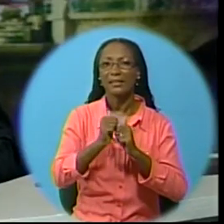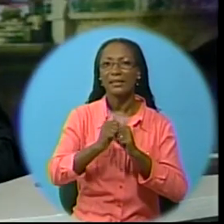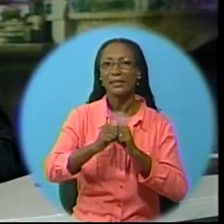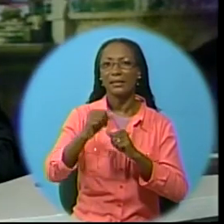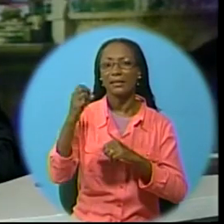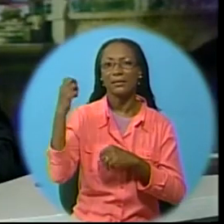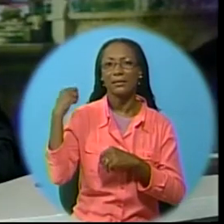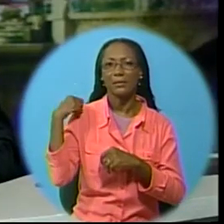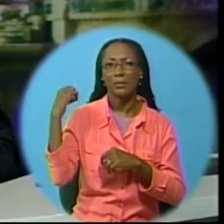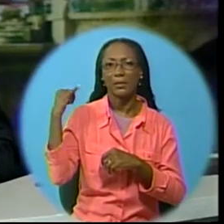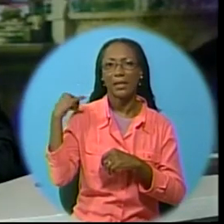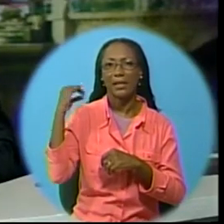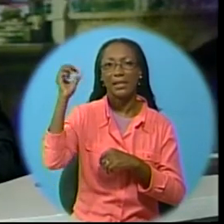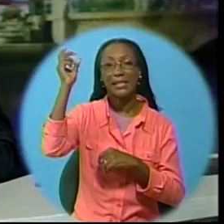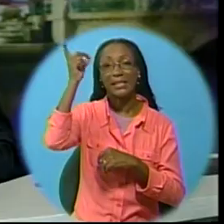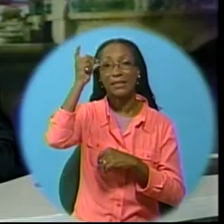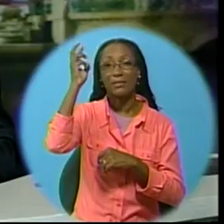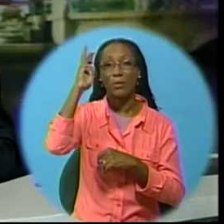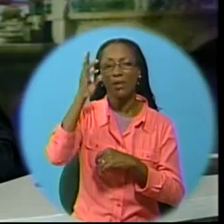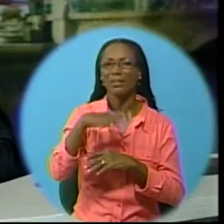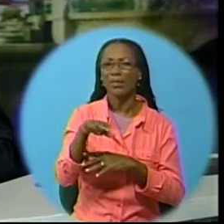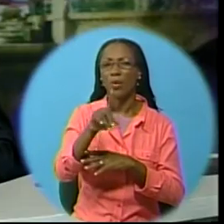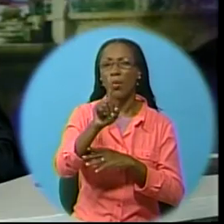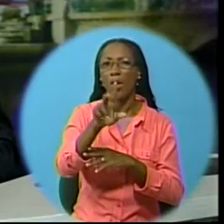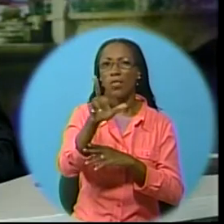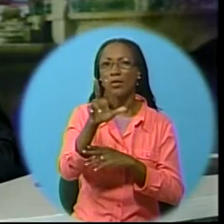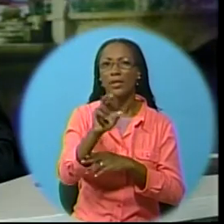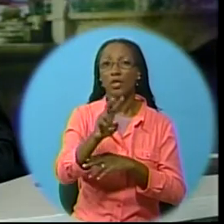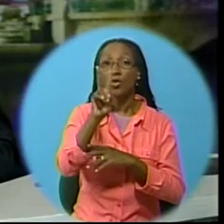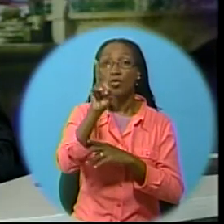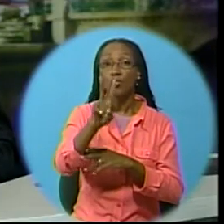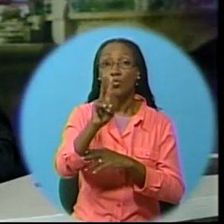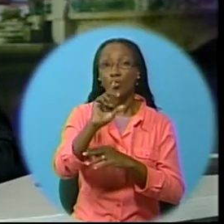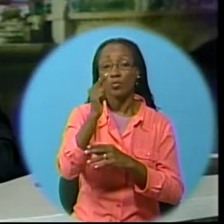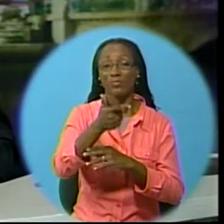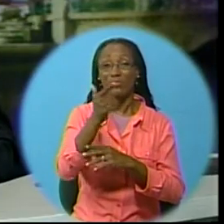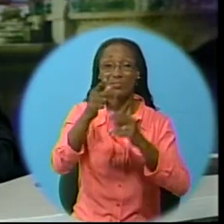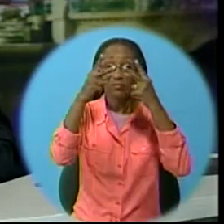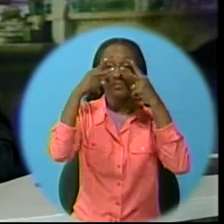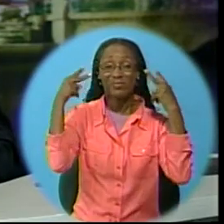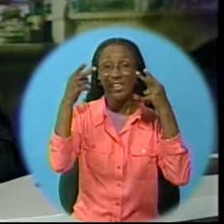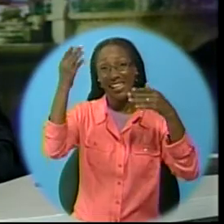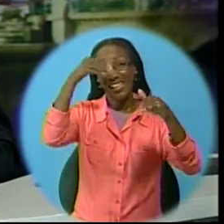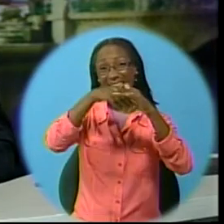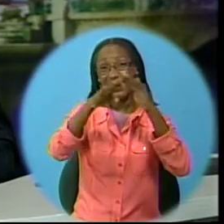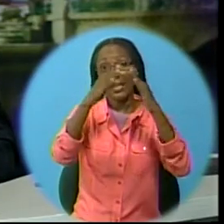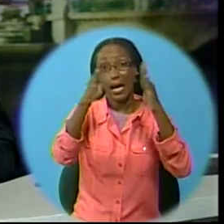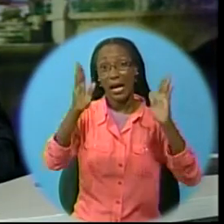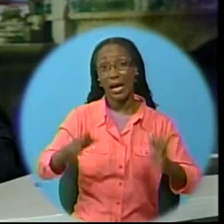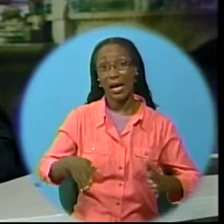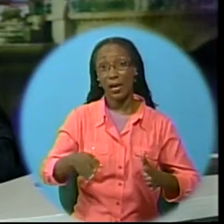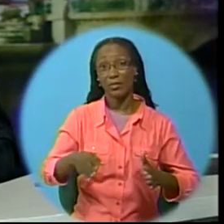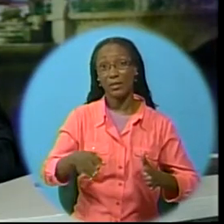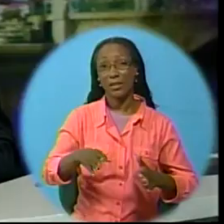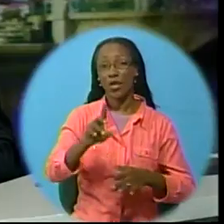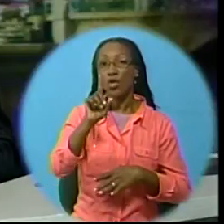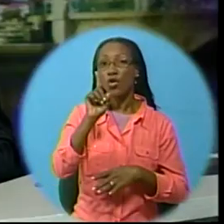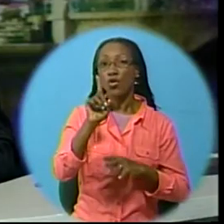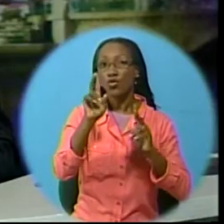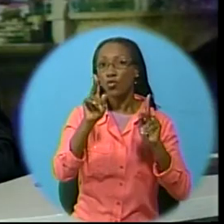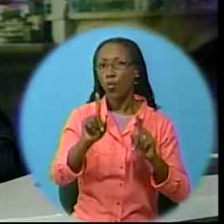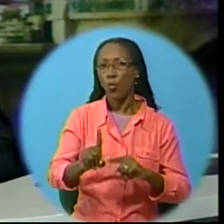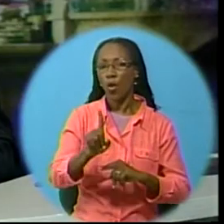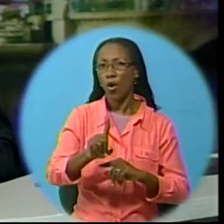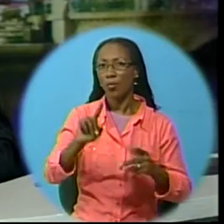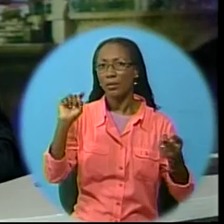Welch says it was around 1:30 when two armed men reportedly entered a house in the area. He said no one was injured